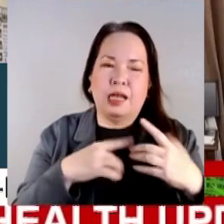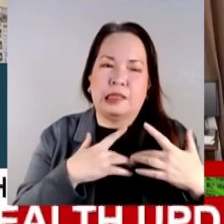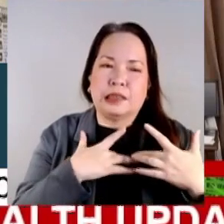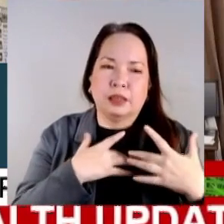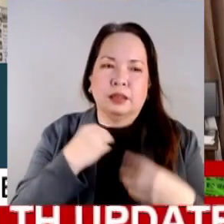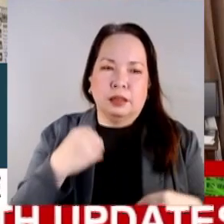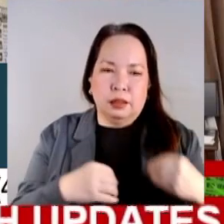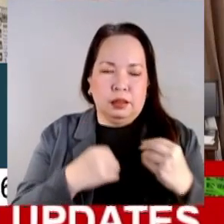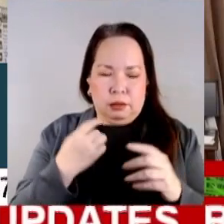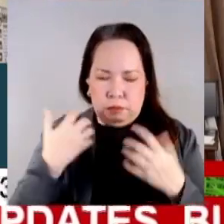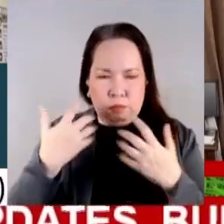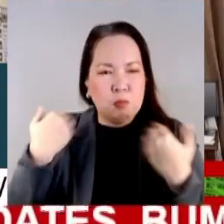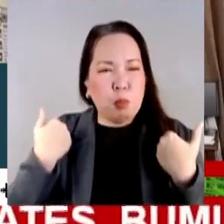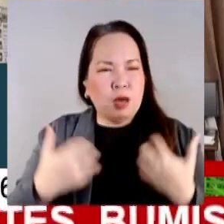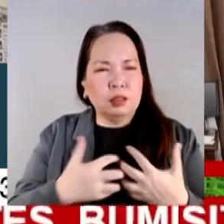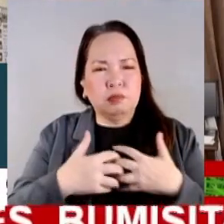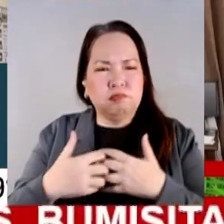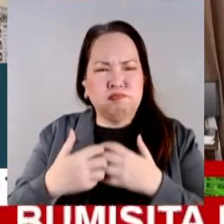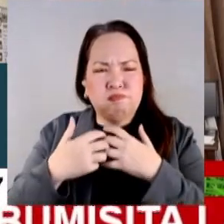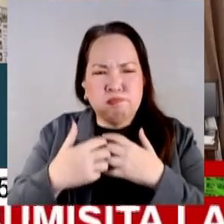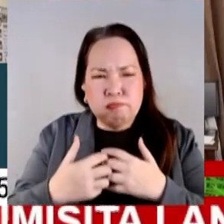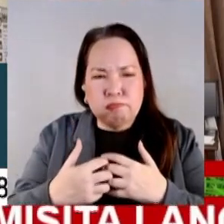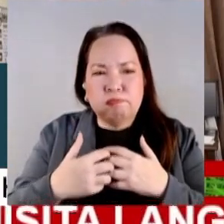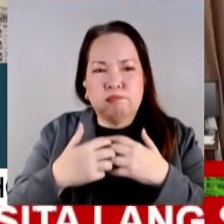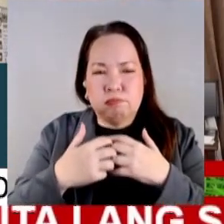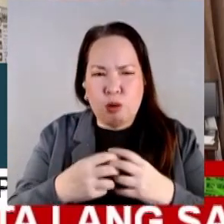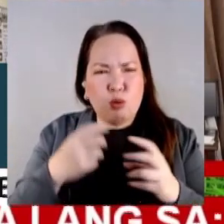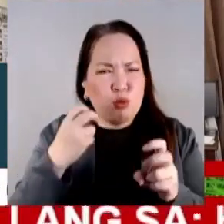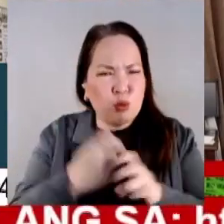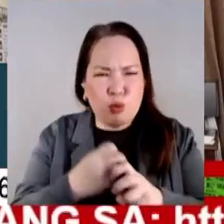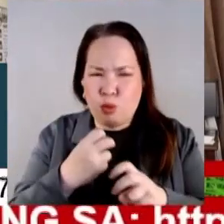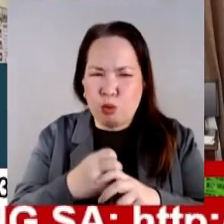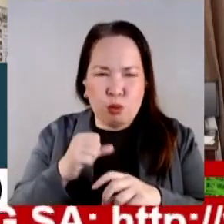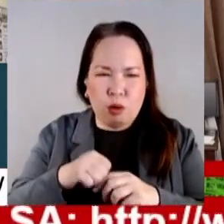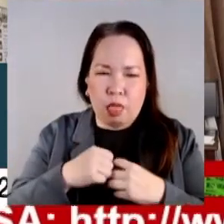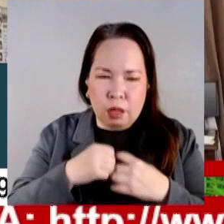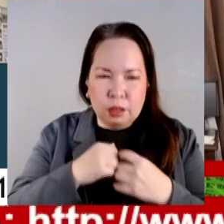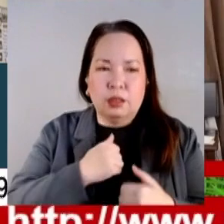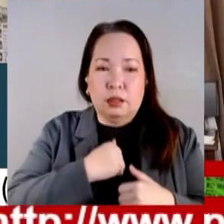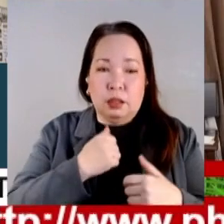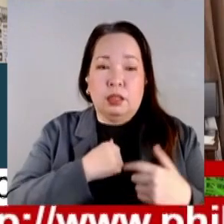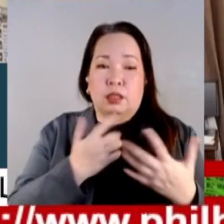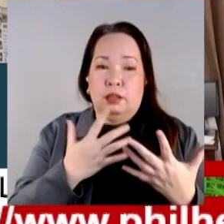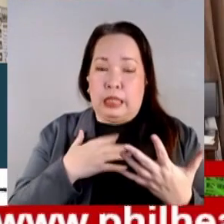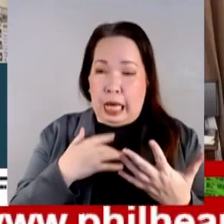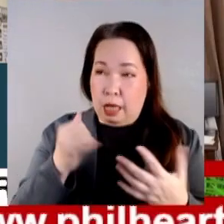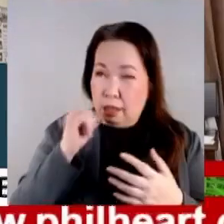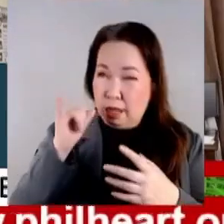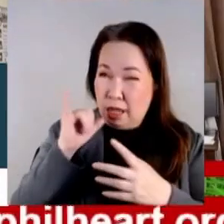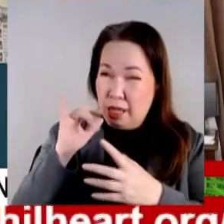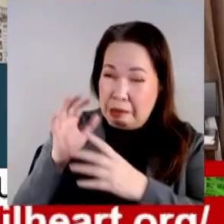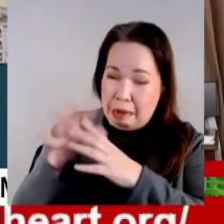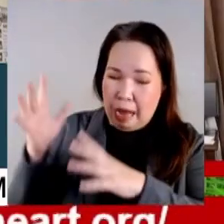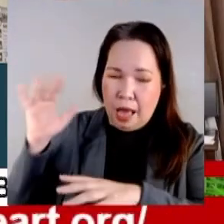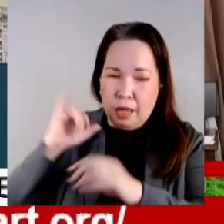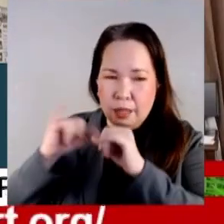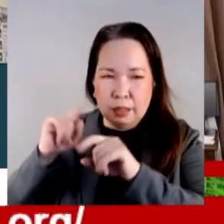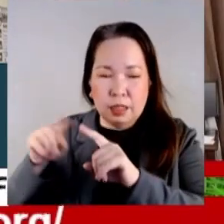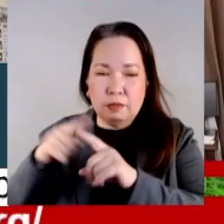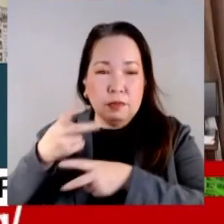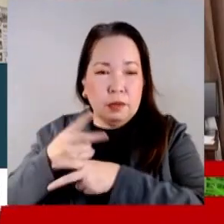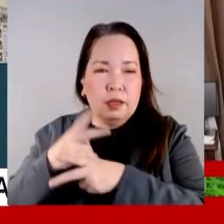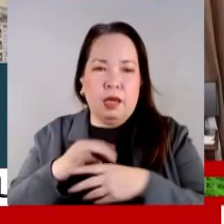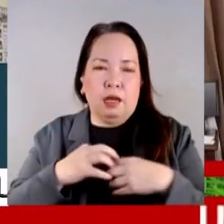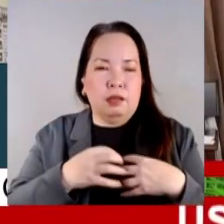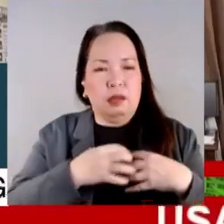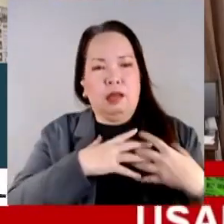i-metabolize. Ika nga, yung sistema natin, it's no longer enough to deal with the excess alcohol. So nagkakaroon na po